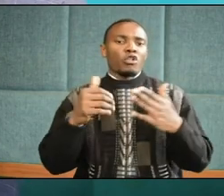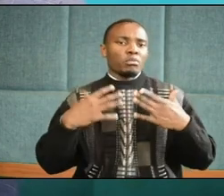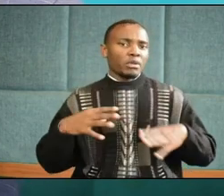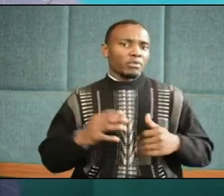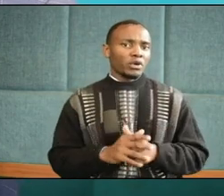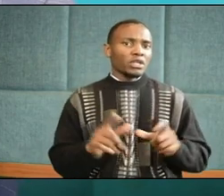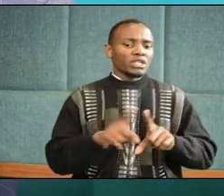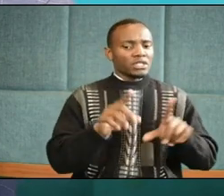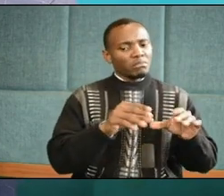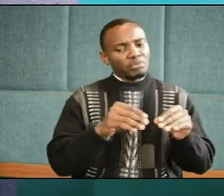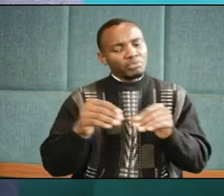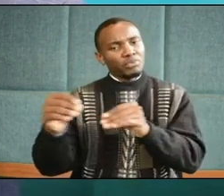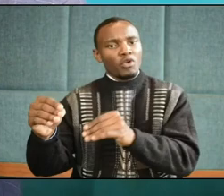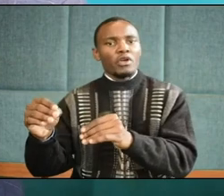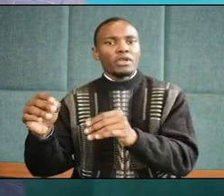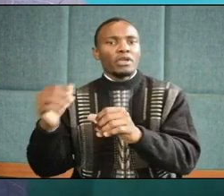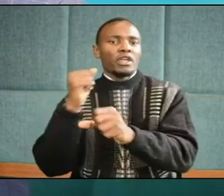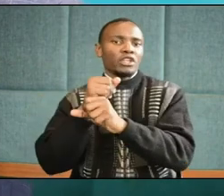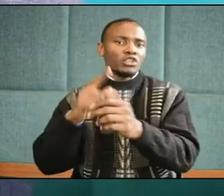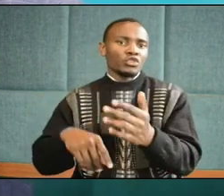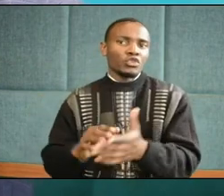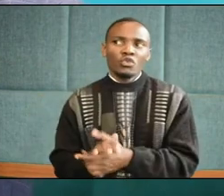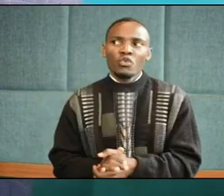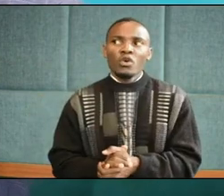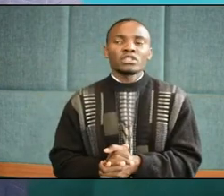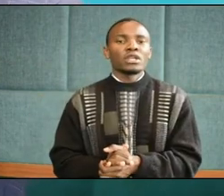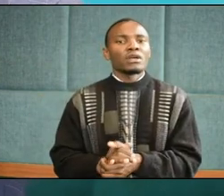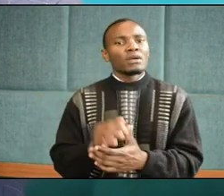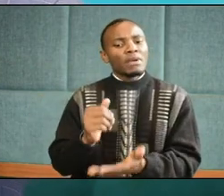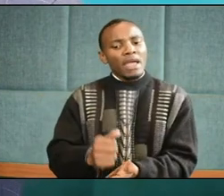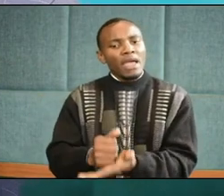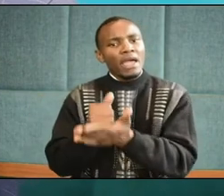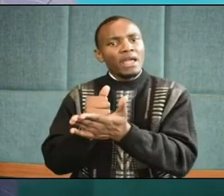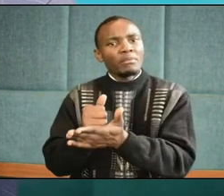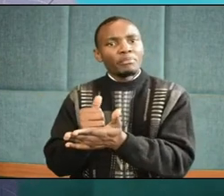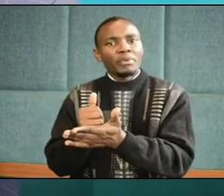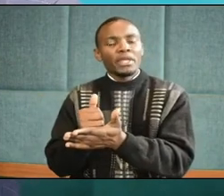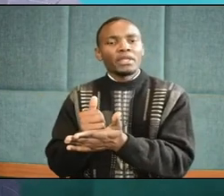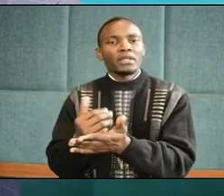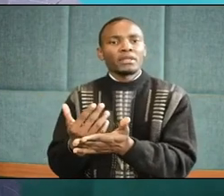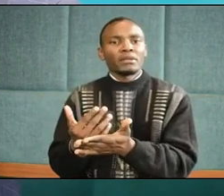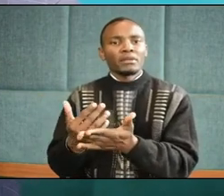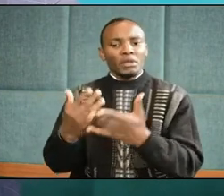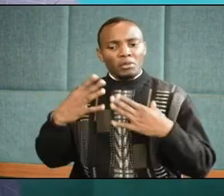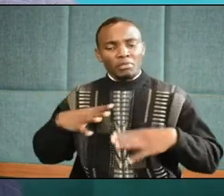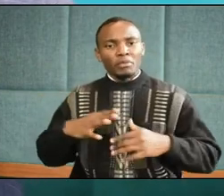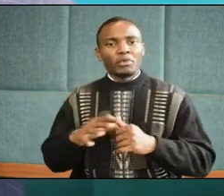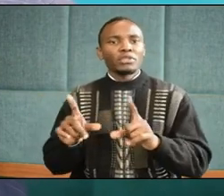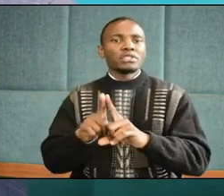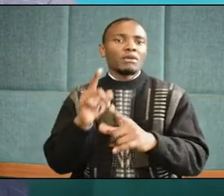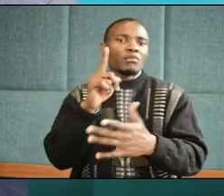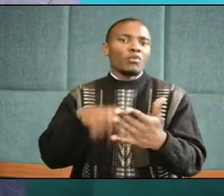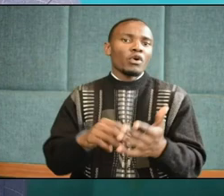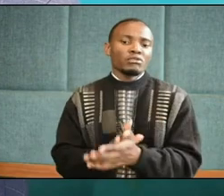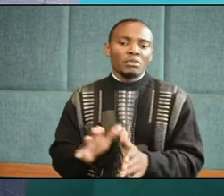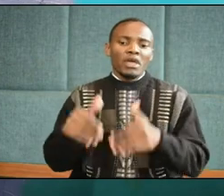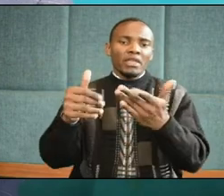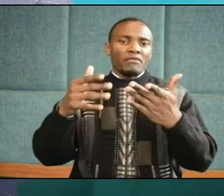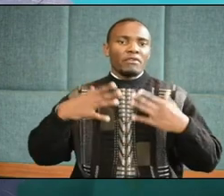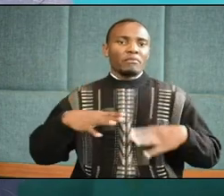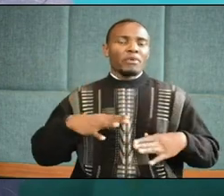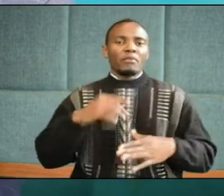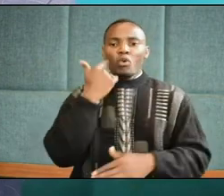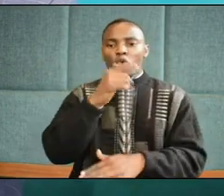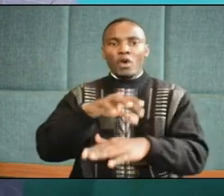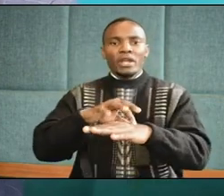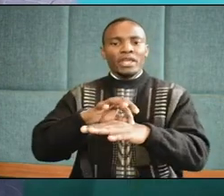out and touching the cold hearts. Clothing those who are naked.